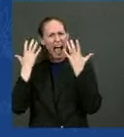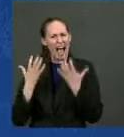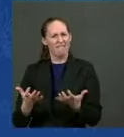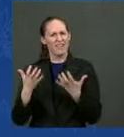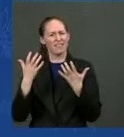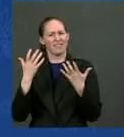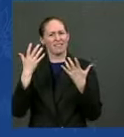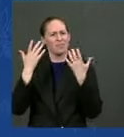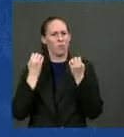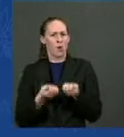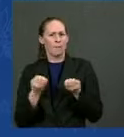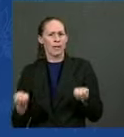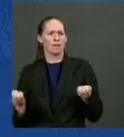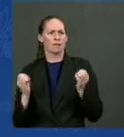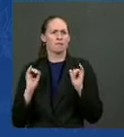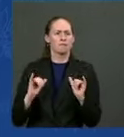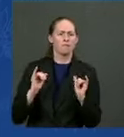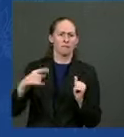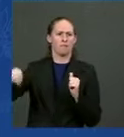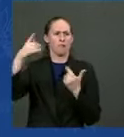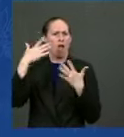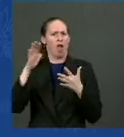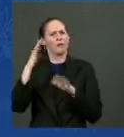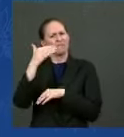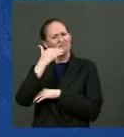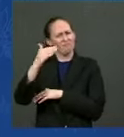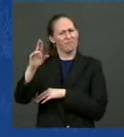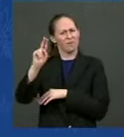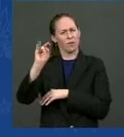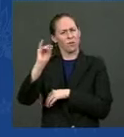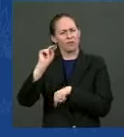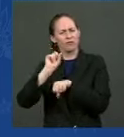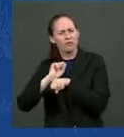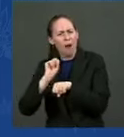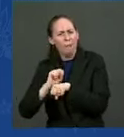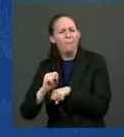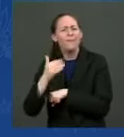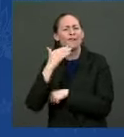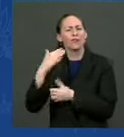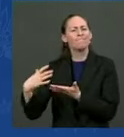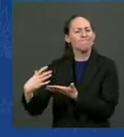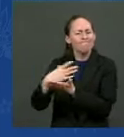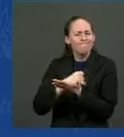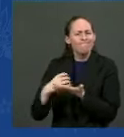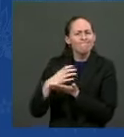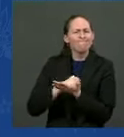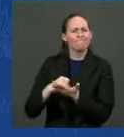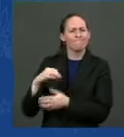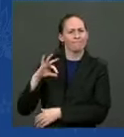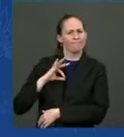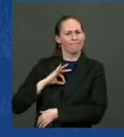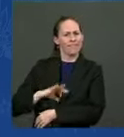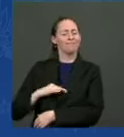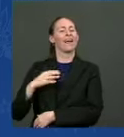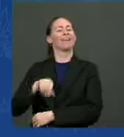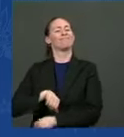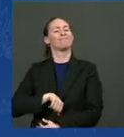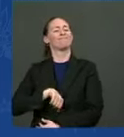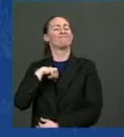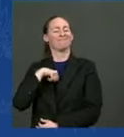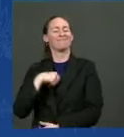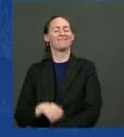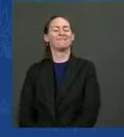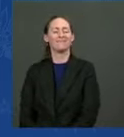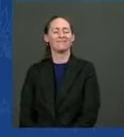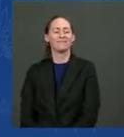a union job with good wages and benefits that allow them to maintain their dignity and their pride. It's a ticket to the